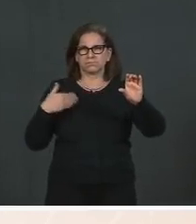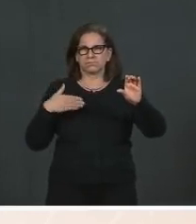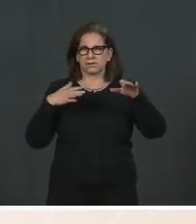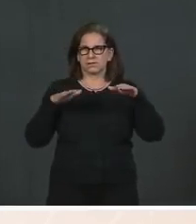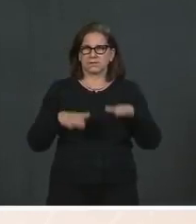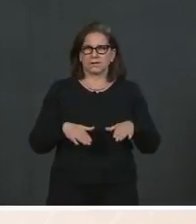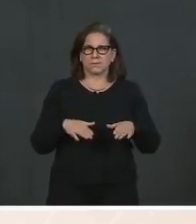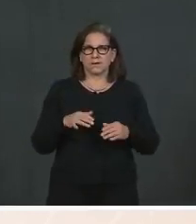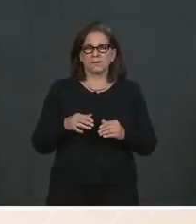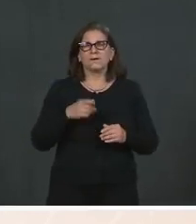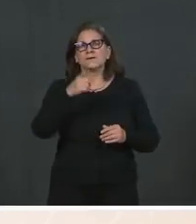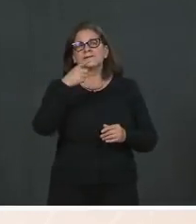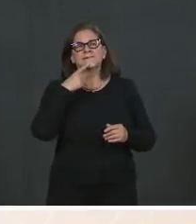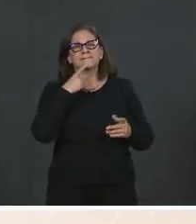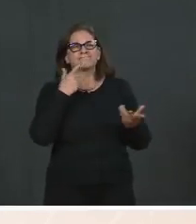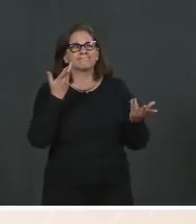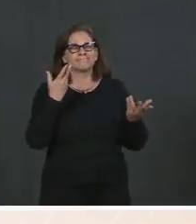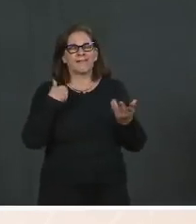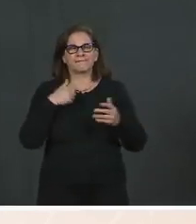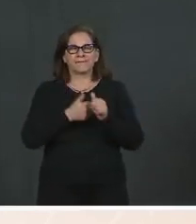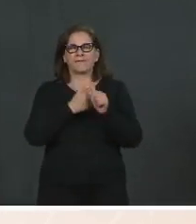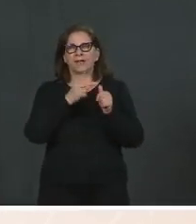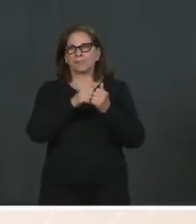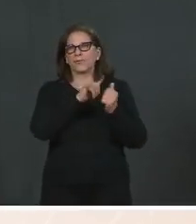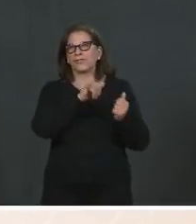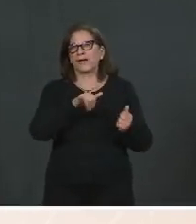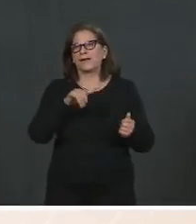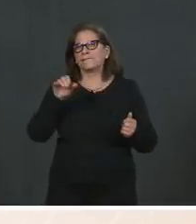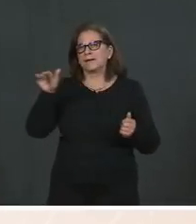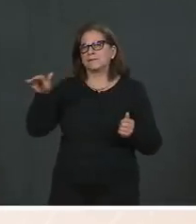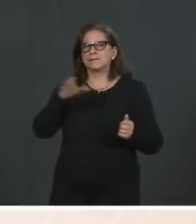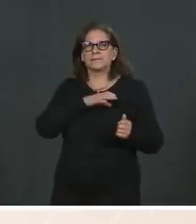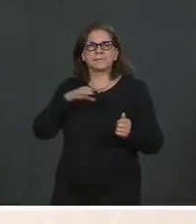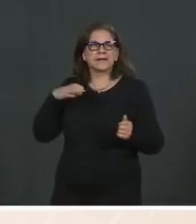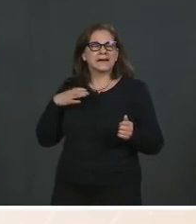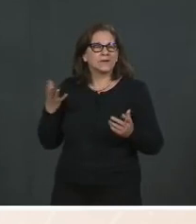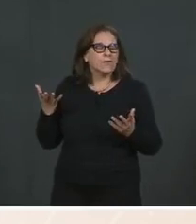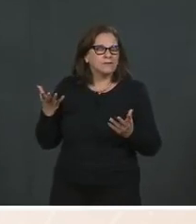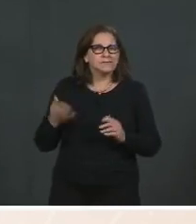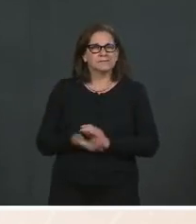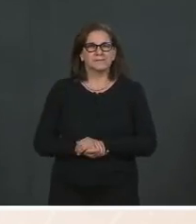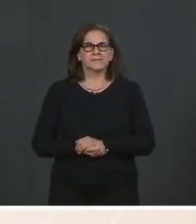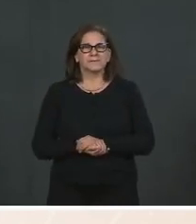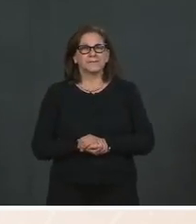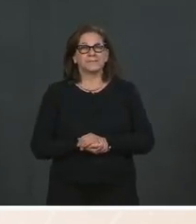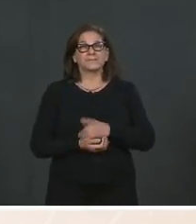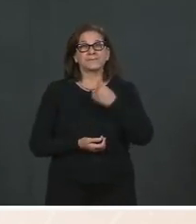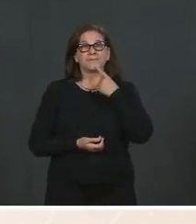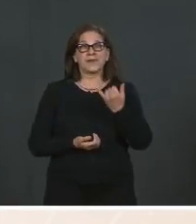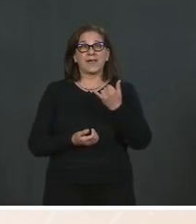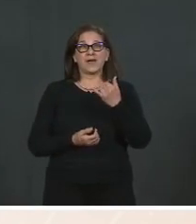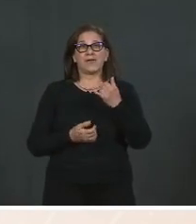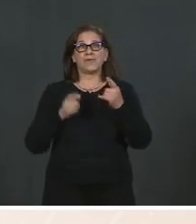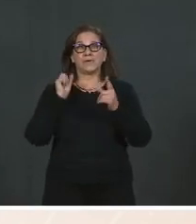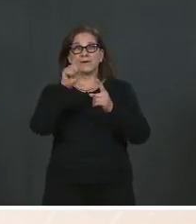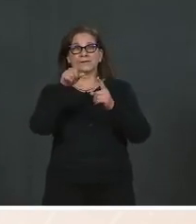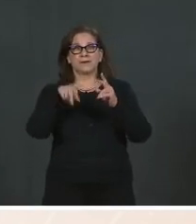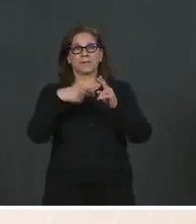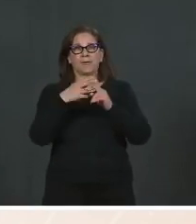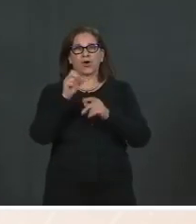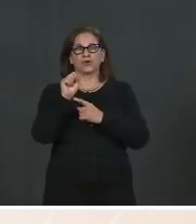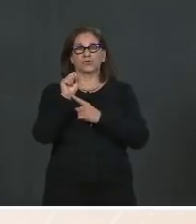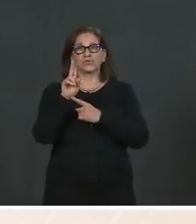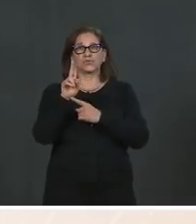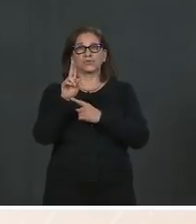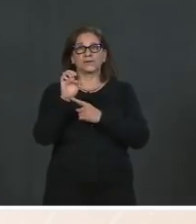Go ahead, Jeff. Thanks, Jen. The ship that was stuck in the Suez Canal has been freed. I'm sure the White House has been monitoring that. Do